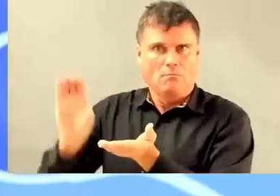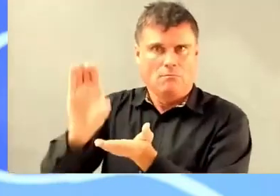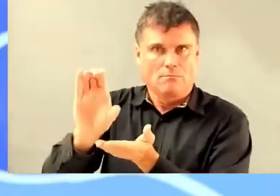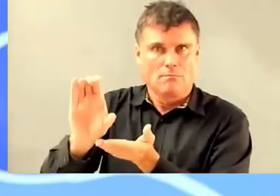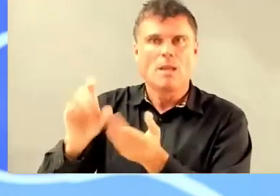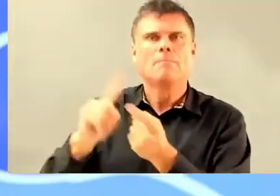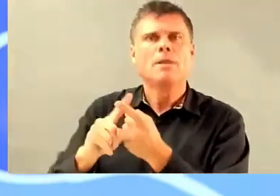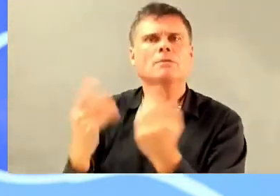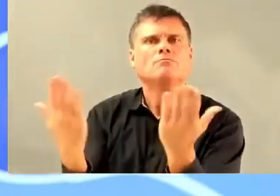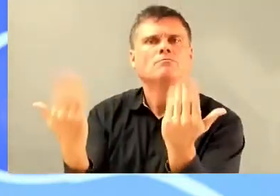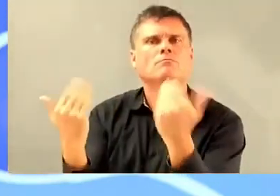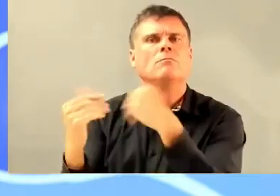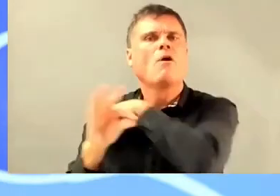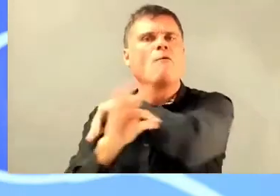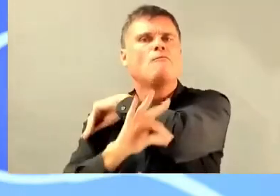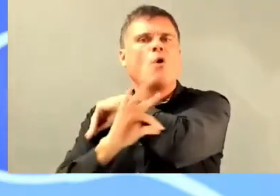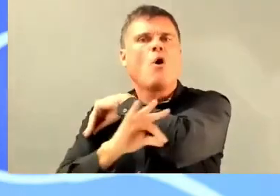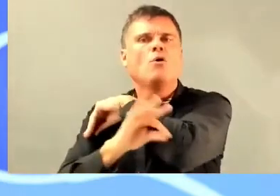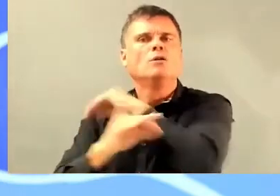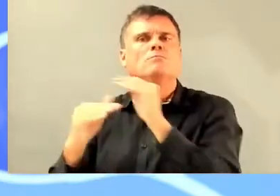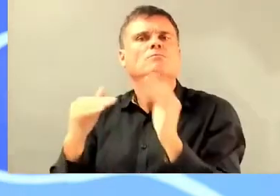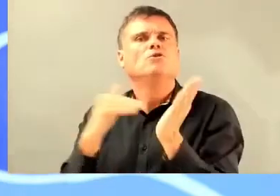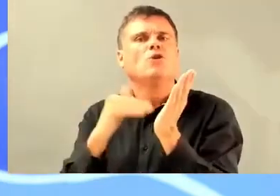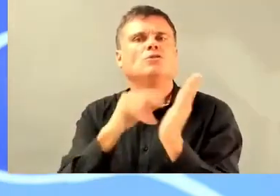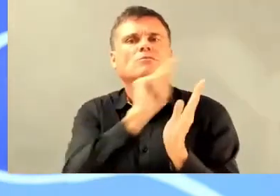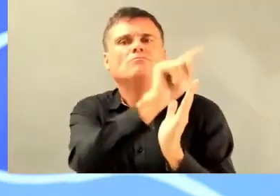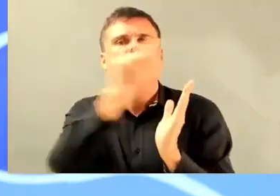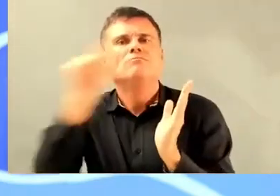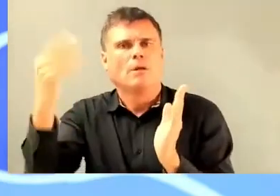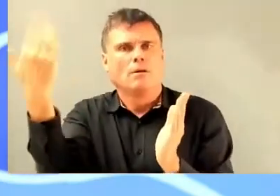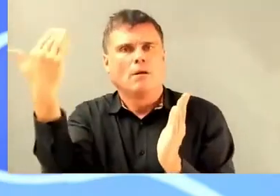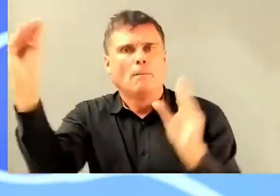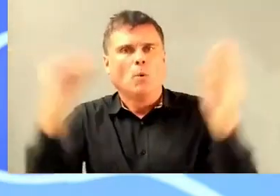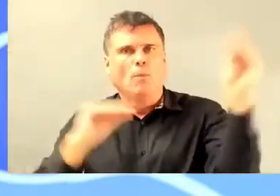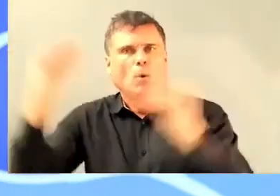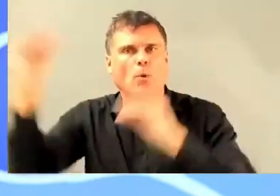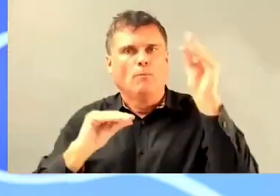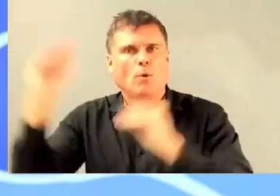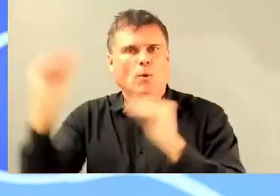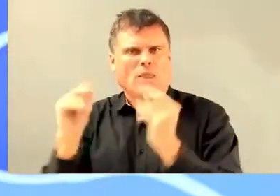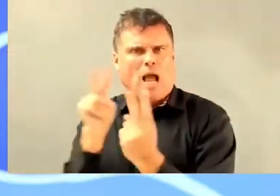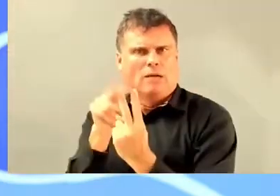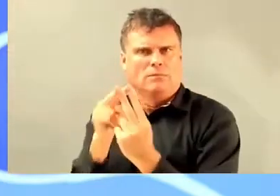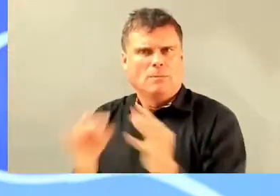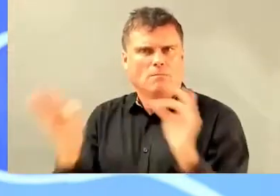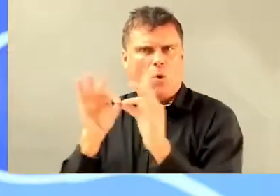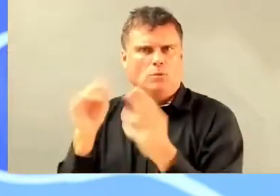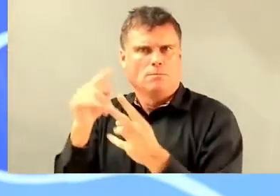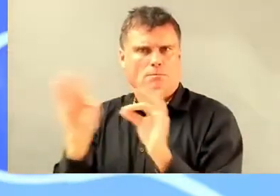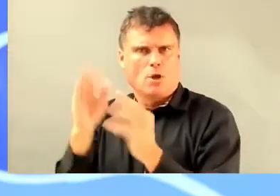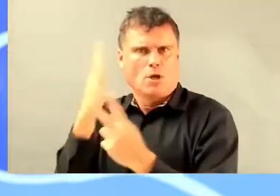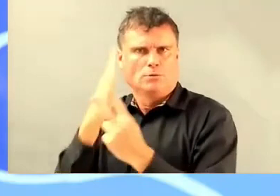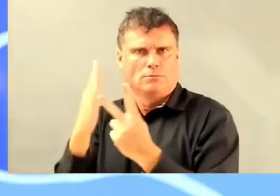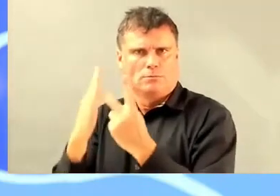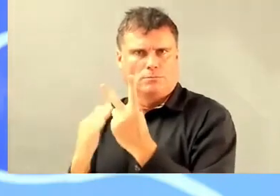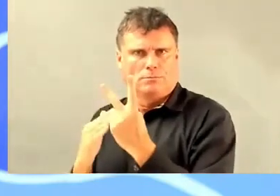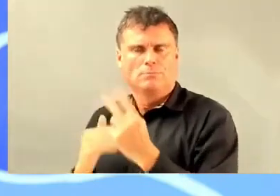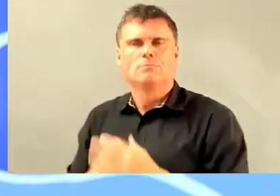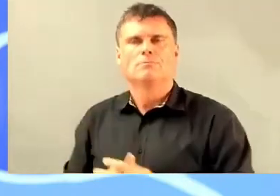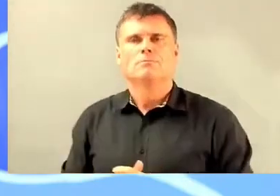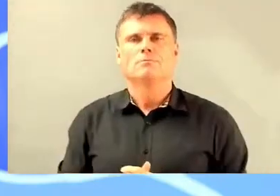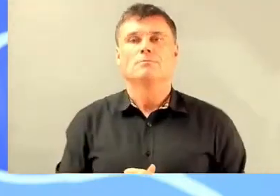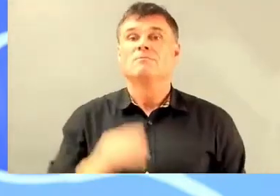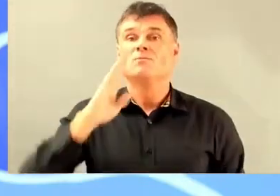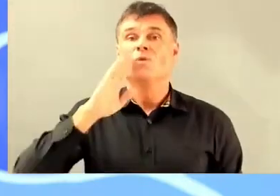Columbia and practice is another critical component. We also know that all BC doctors face additional